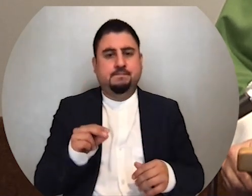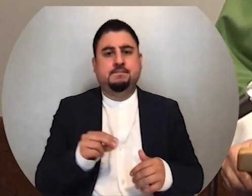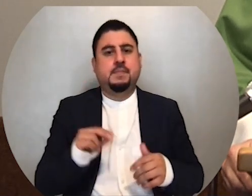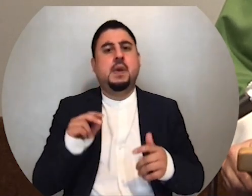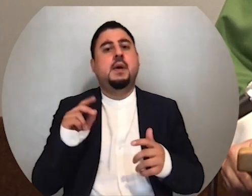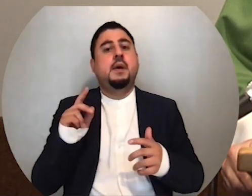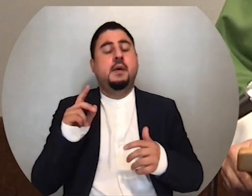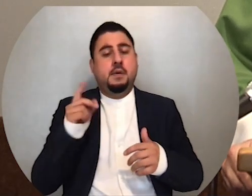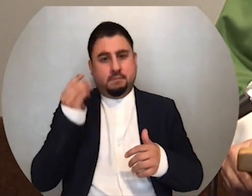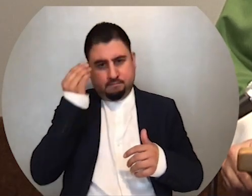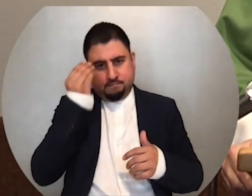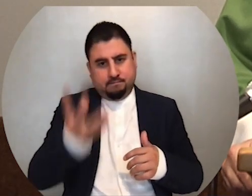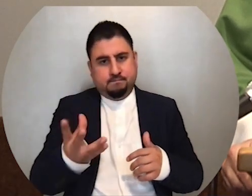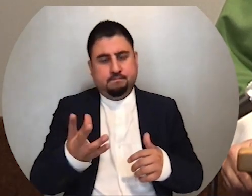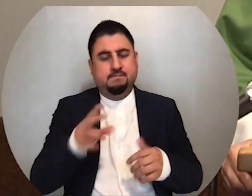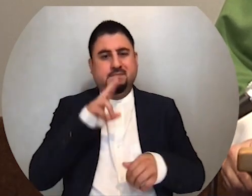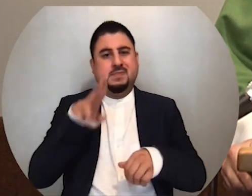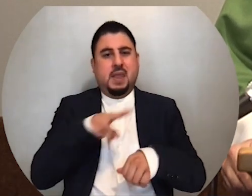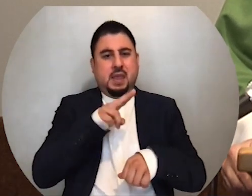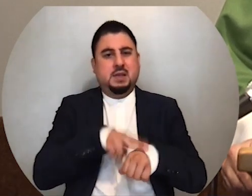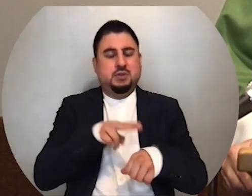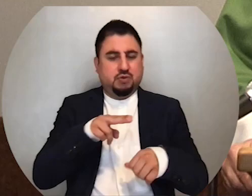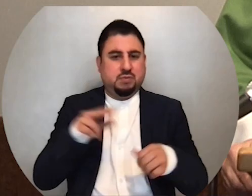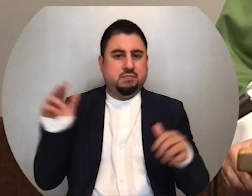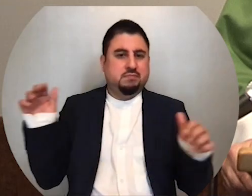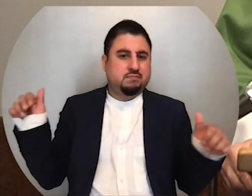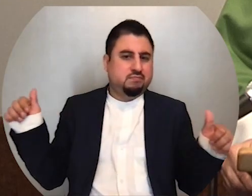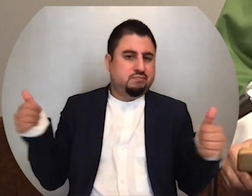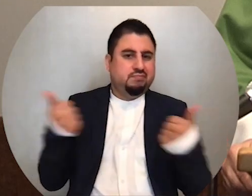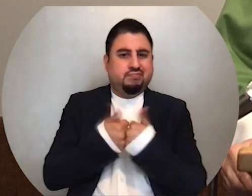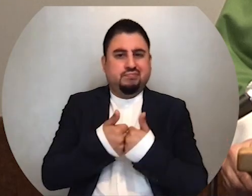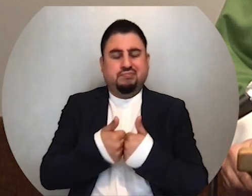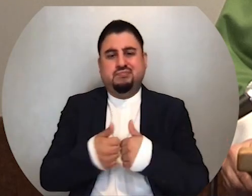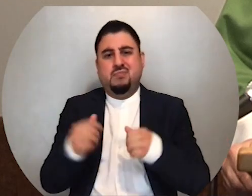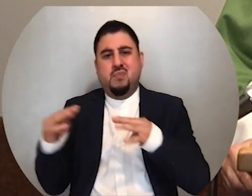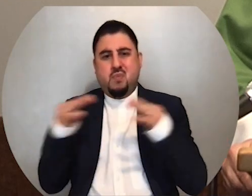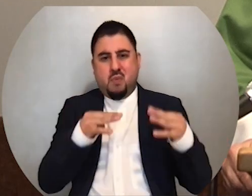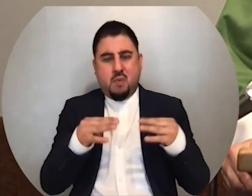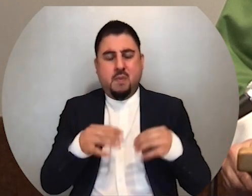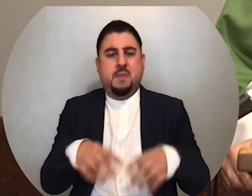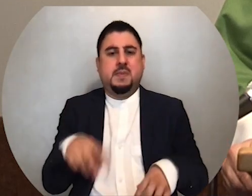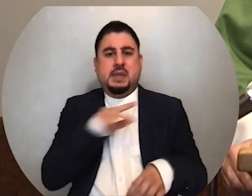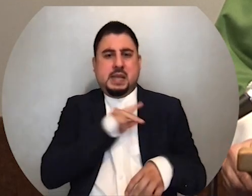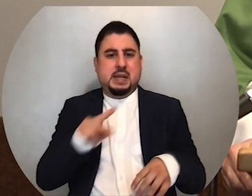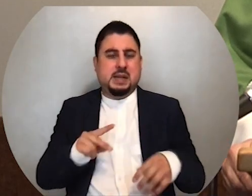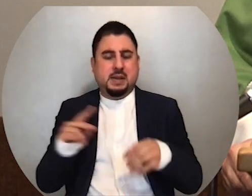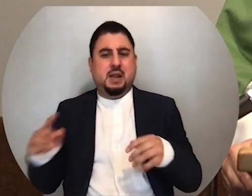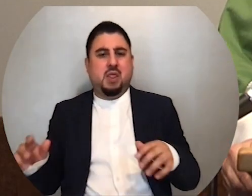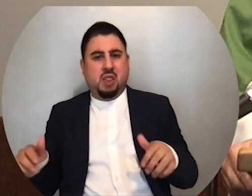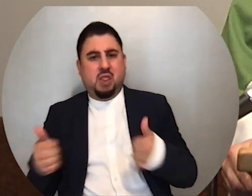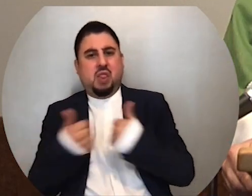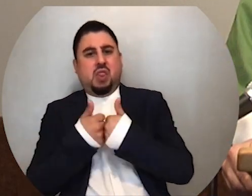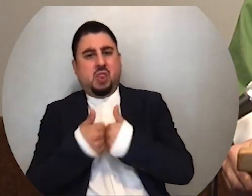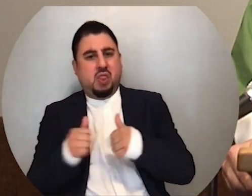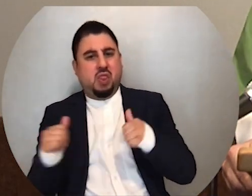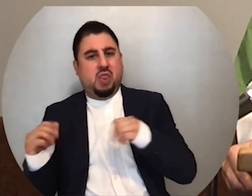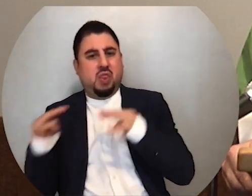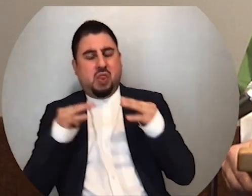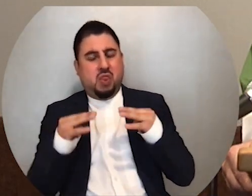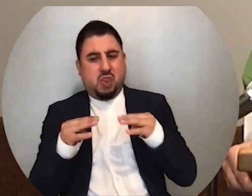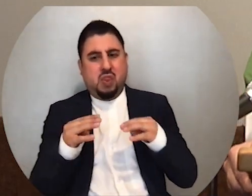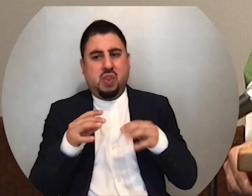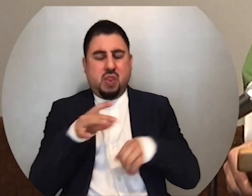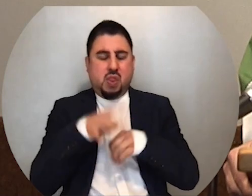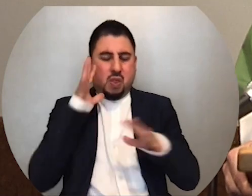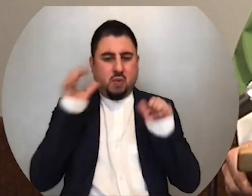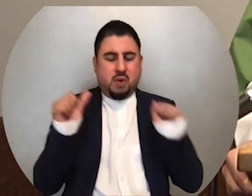Then he said to them, "Nation will rise against nation, and kingdom against kingdom. There will be powerful earthquakes,